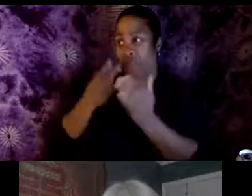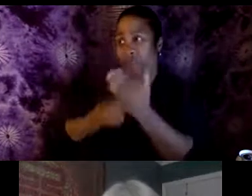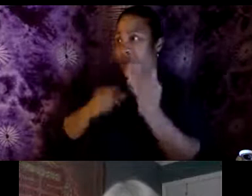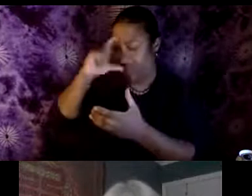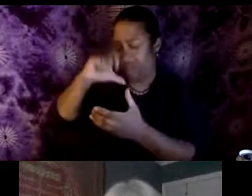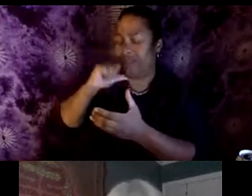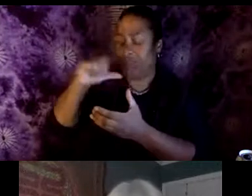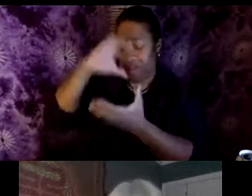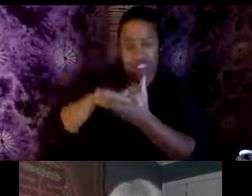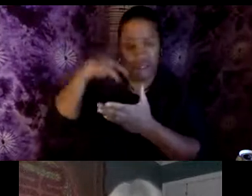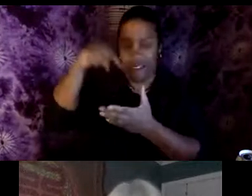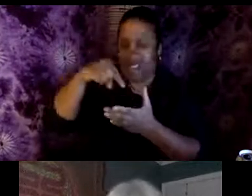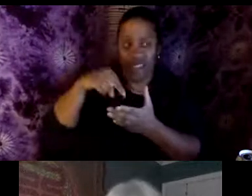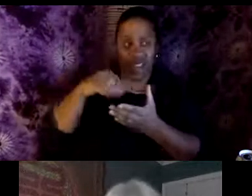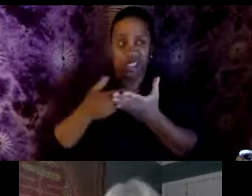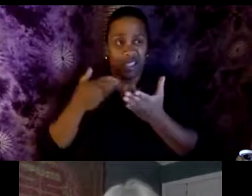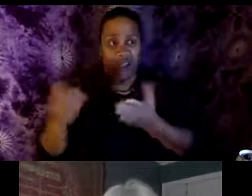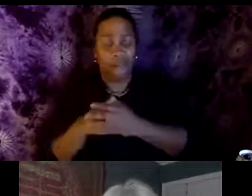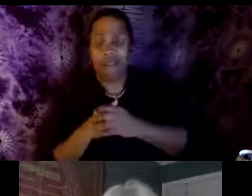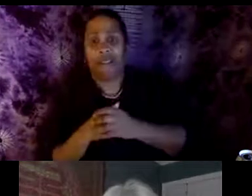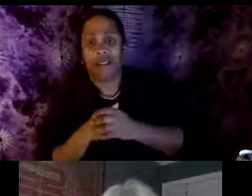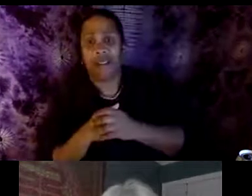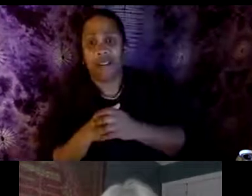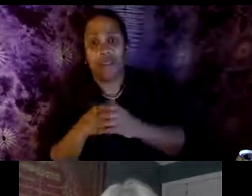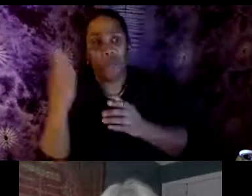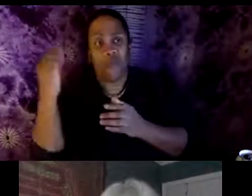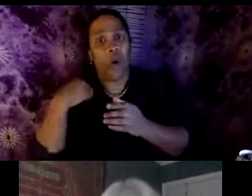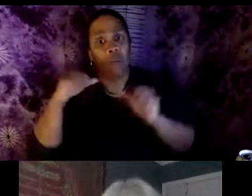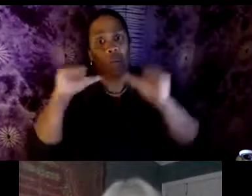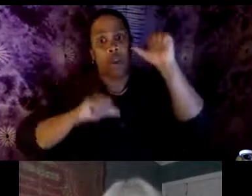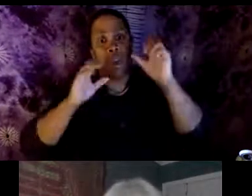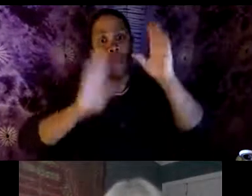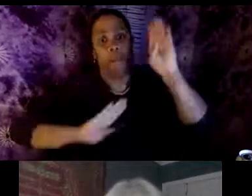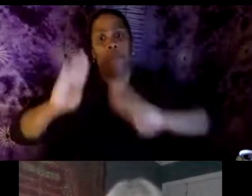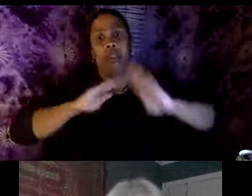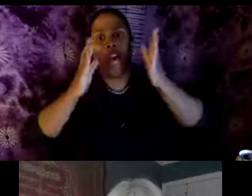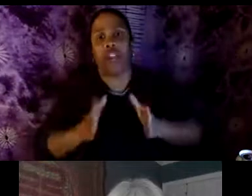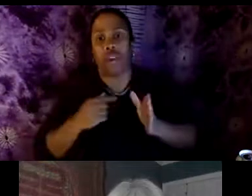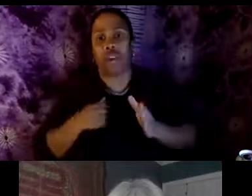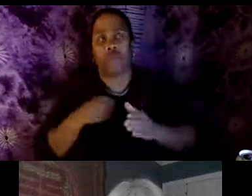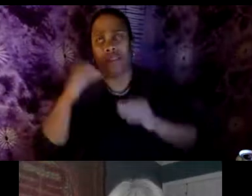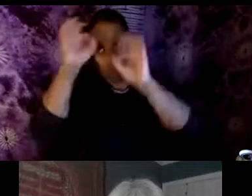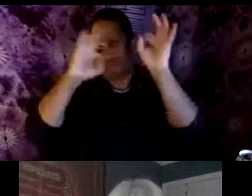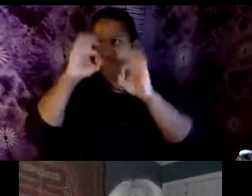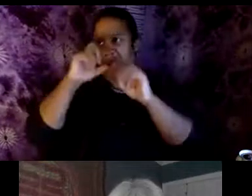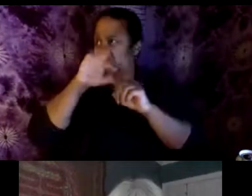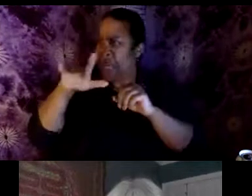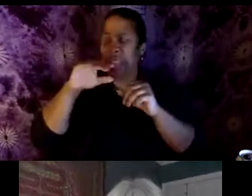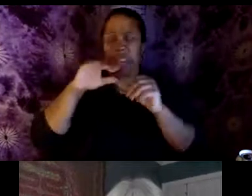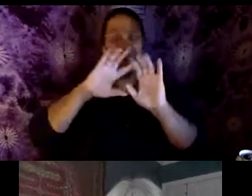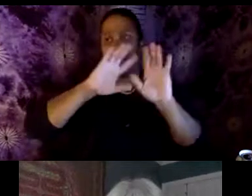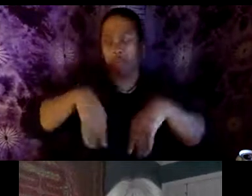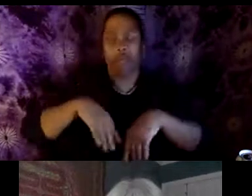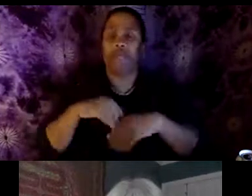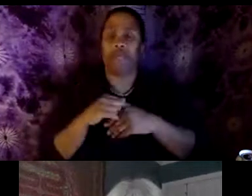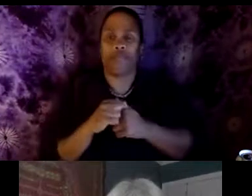and went through the whole academic path, or at least not as much as Dr. Tina, but part of the academic path too. And yeah, rolled my eyes at all kinds of things and can't believe what I do now. Believe